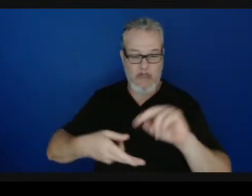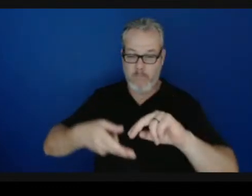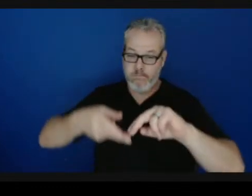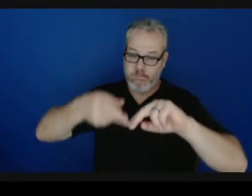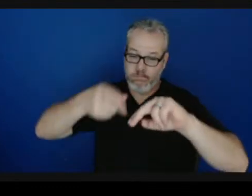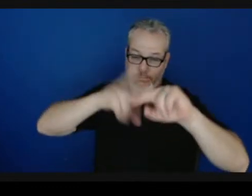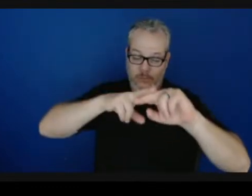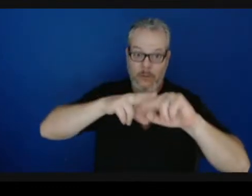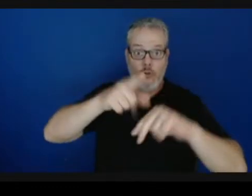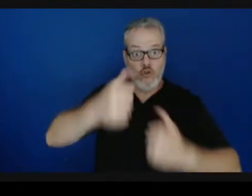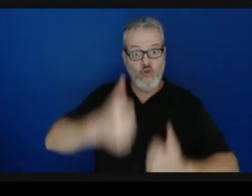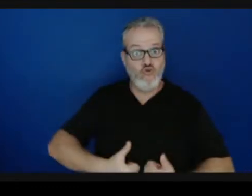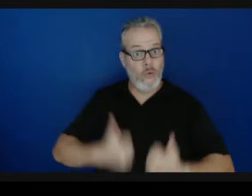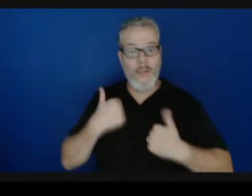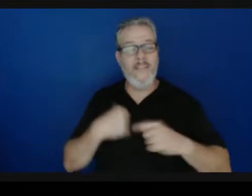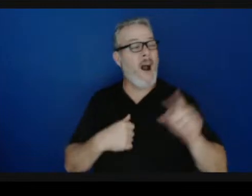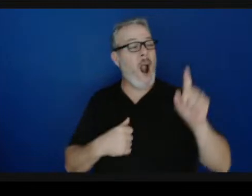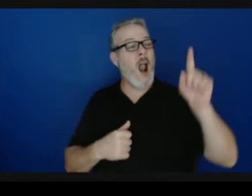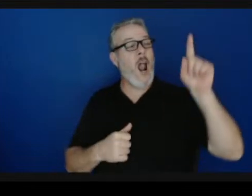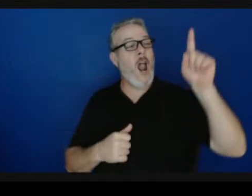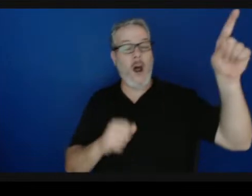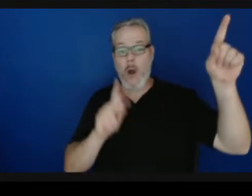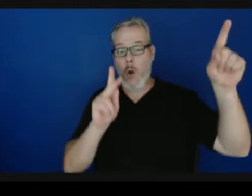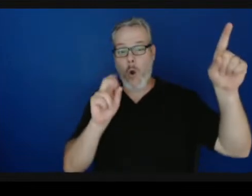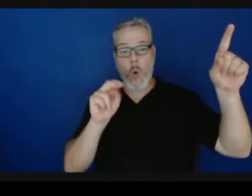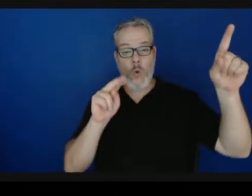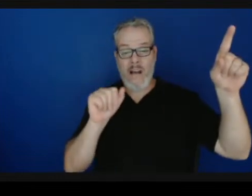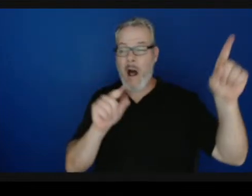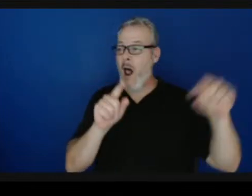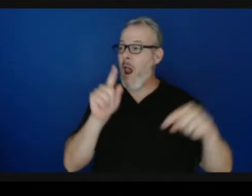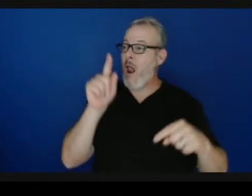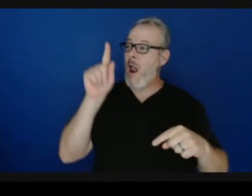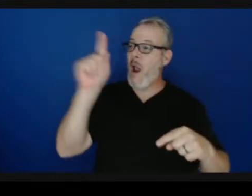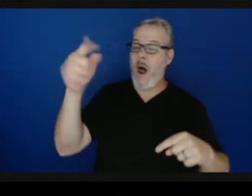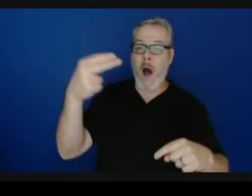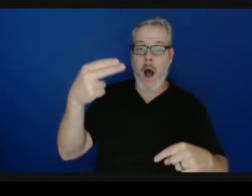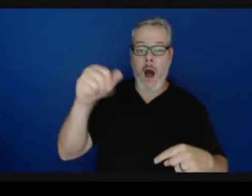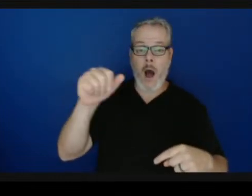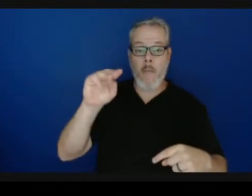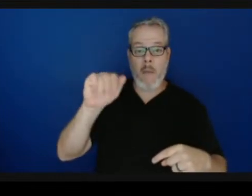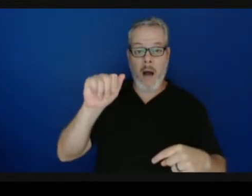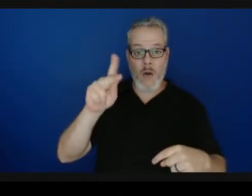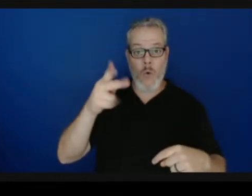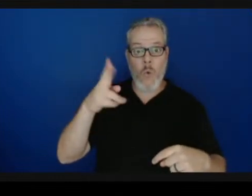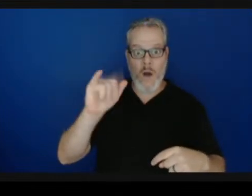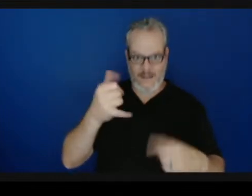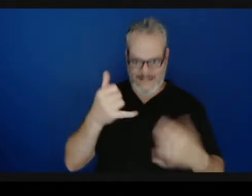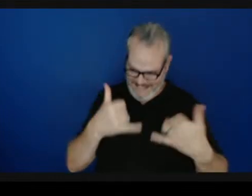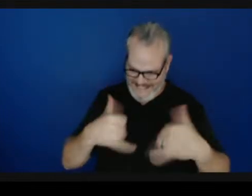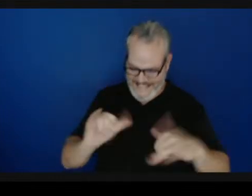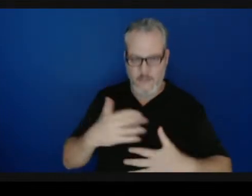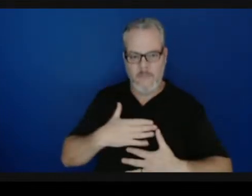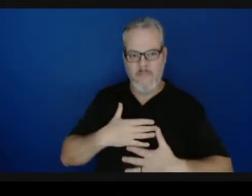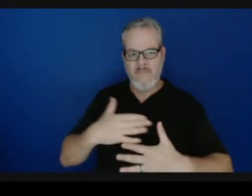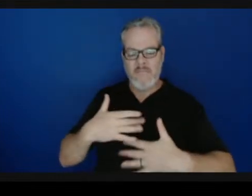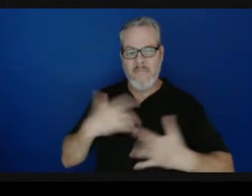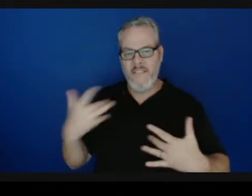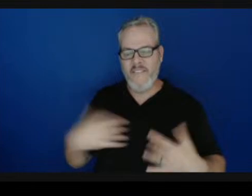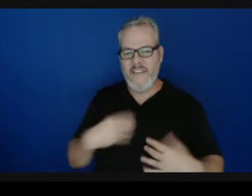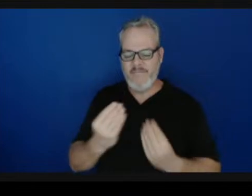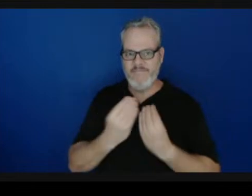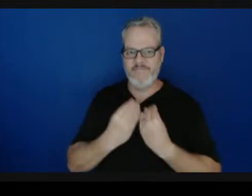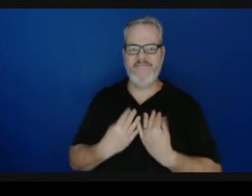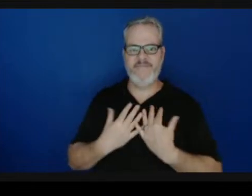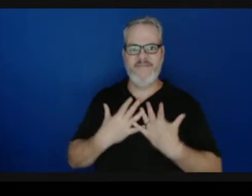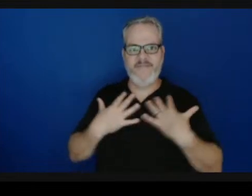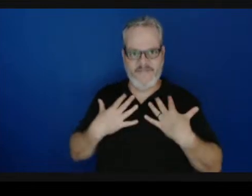as Kona or even the Saddle or Hamakua and be detecting the gas and be impacted by it. So now is a time when